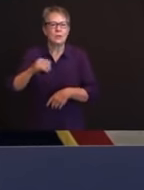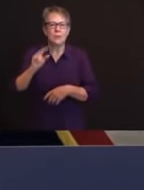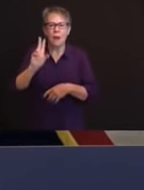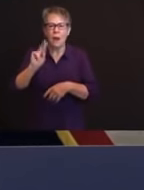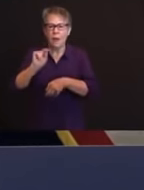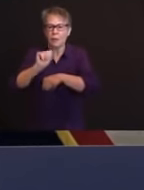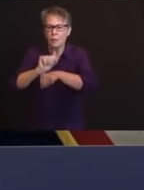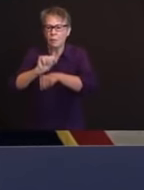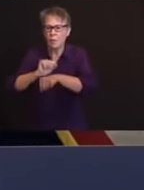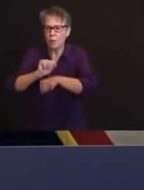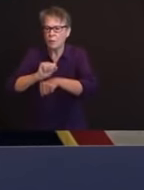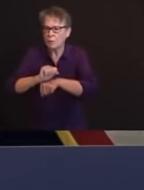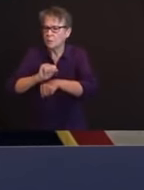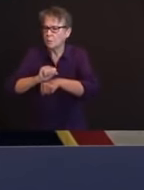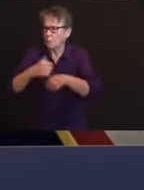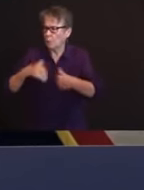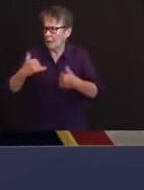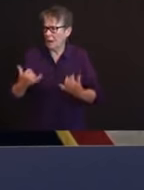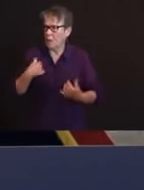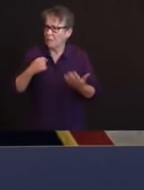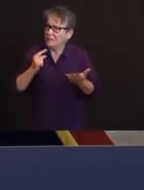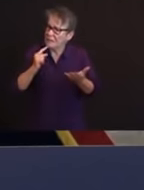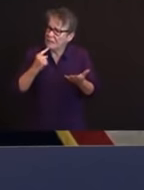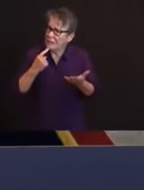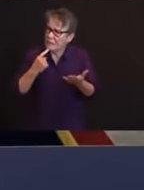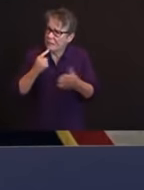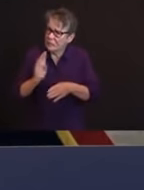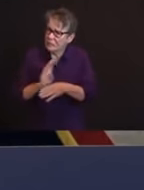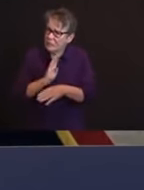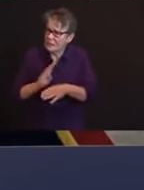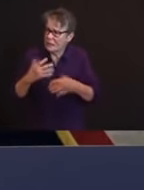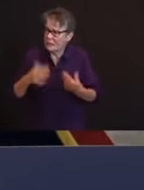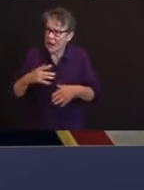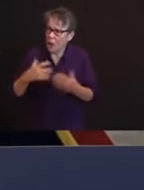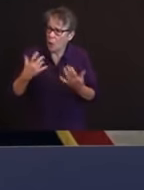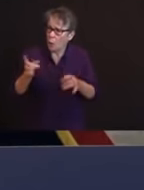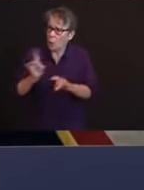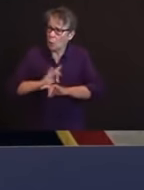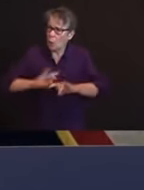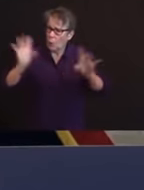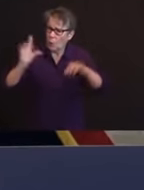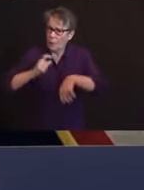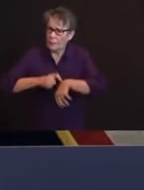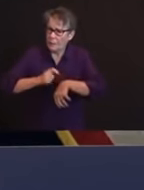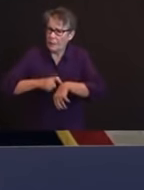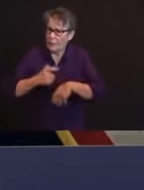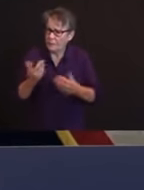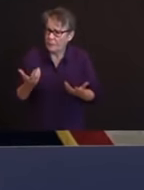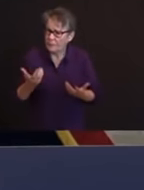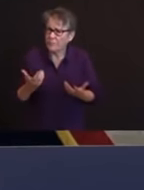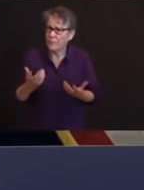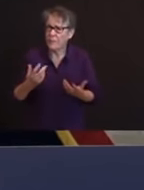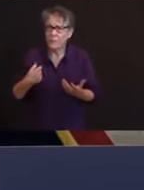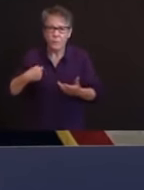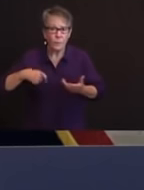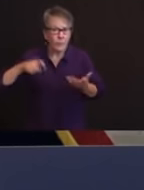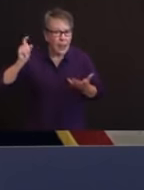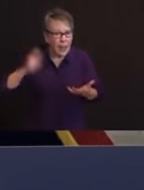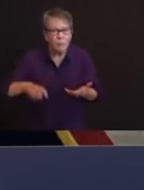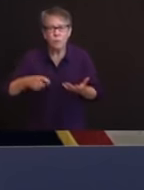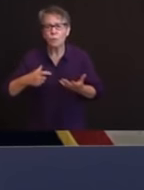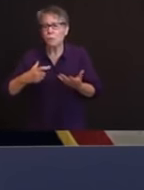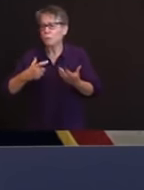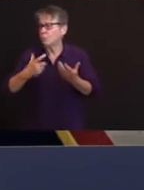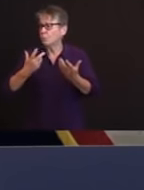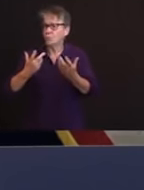is the fourth largest mass casualty event in American history. It demands a big response. We cannot